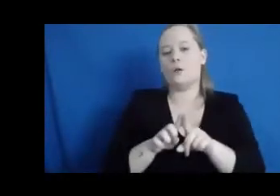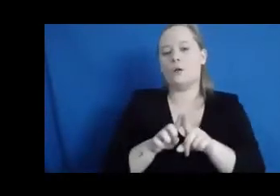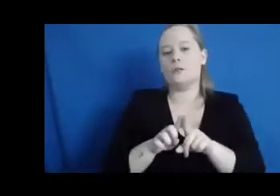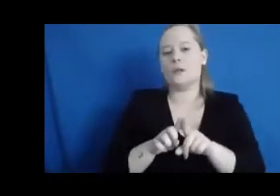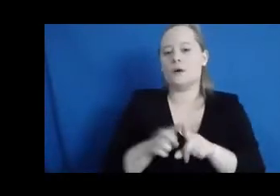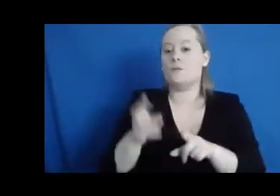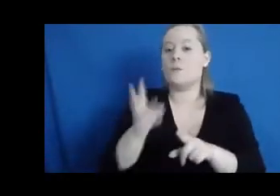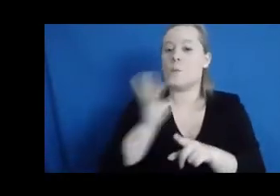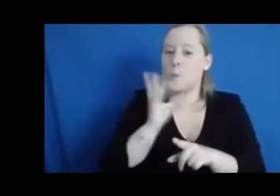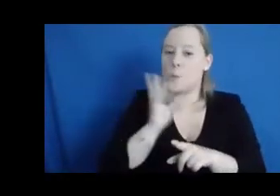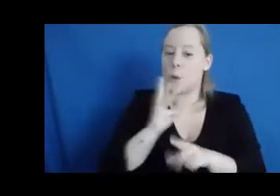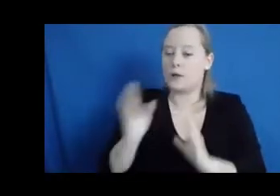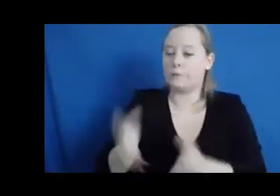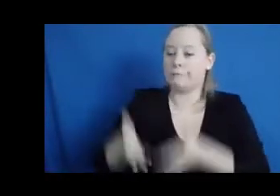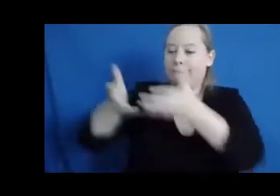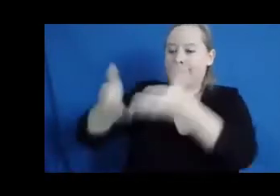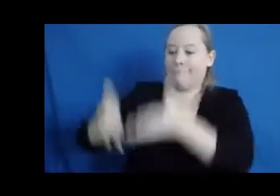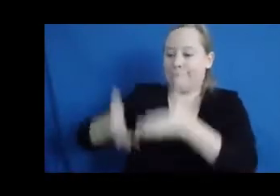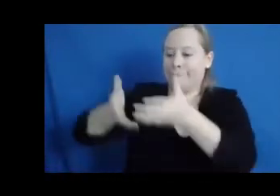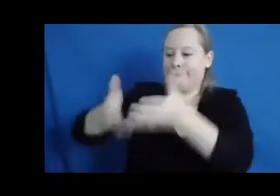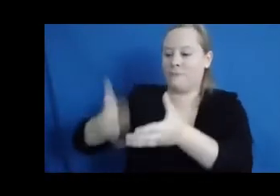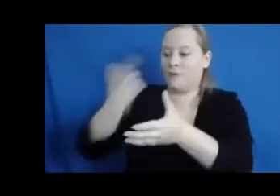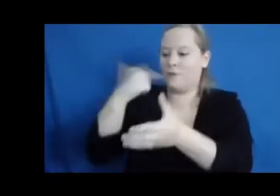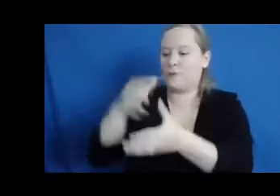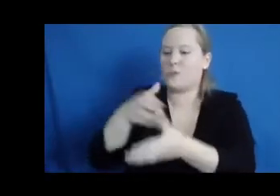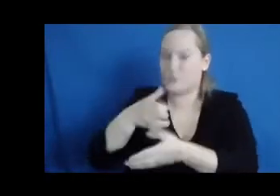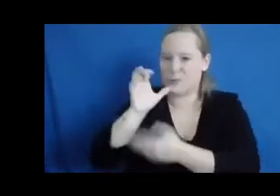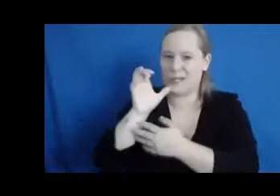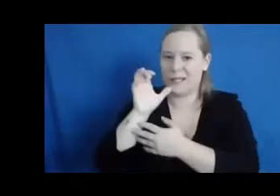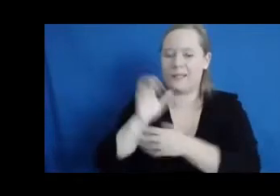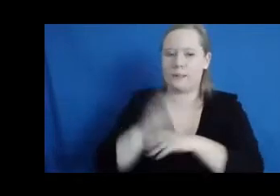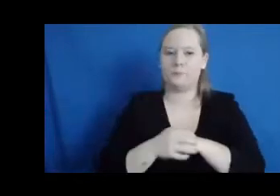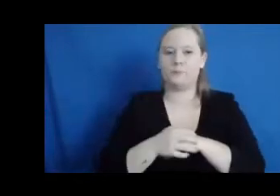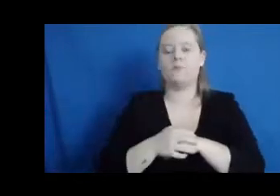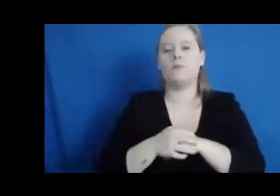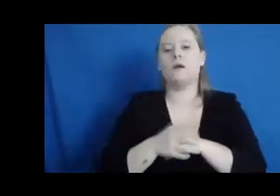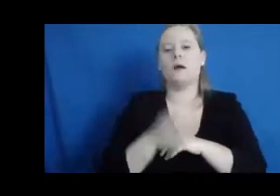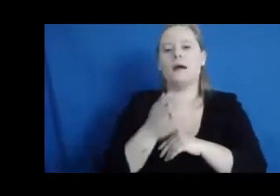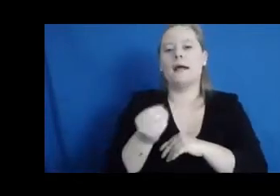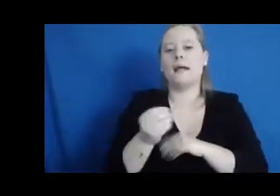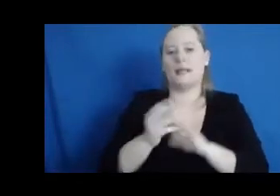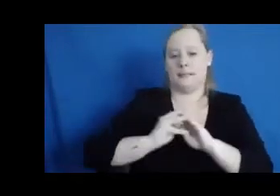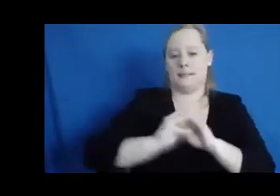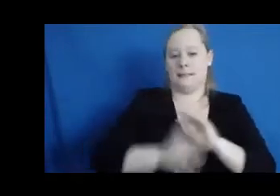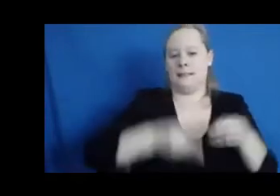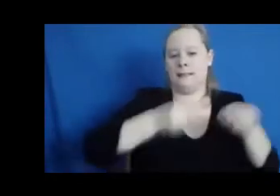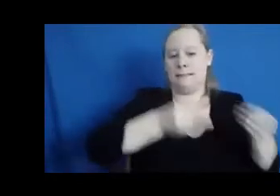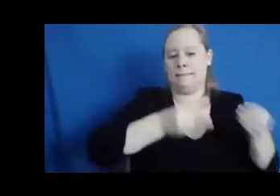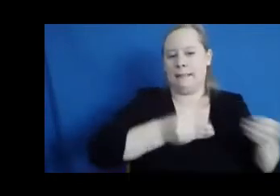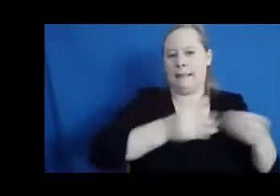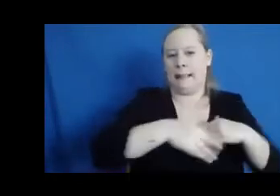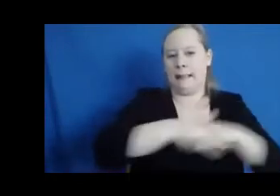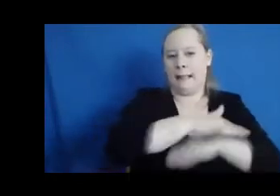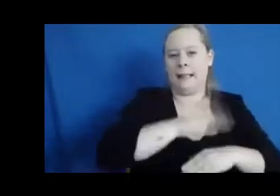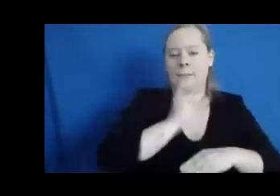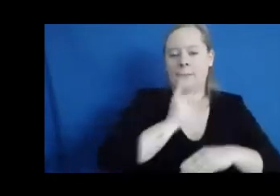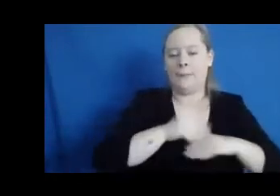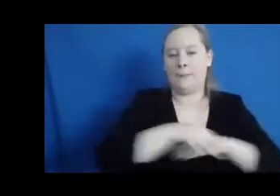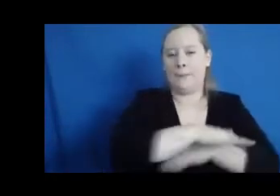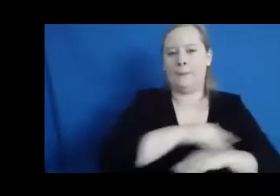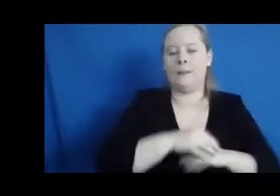water. Through the distribution of irrigation, it's basically working as